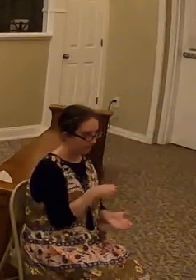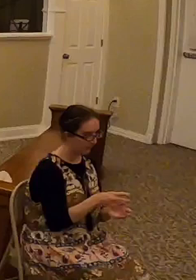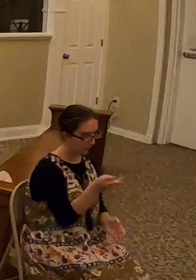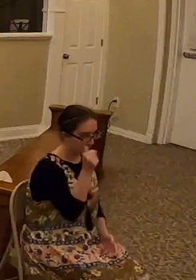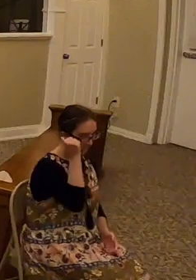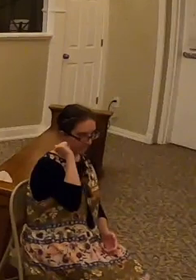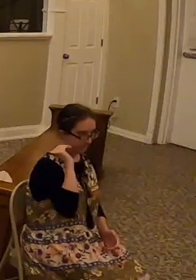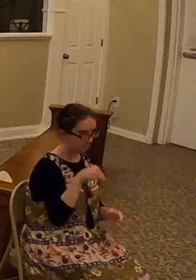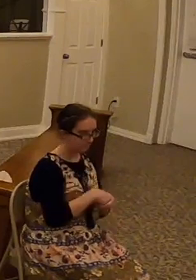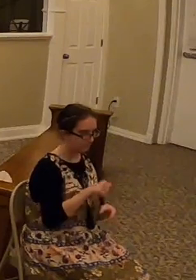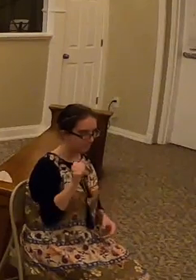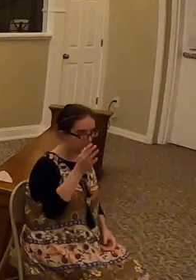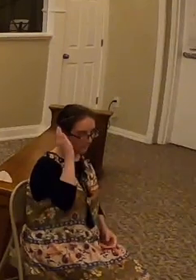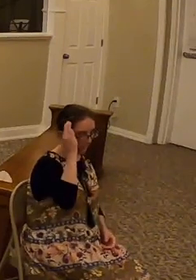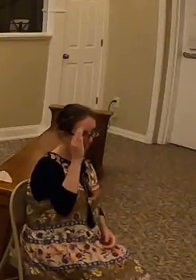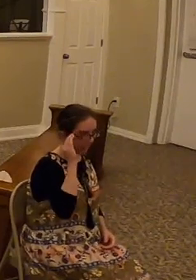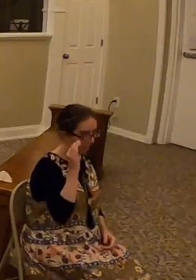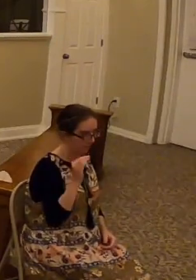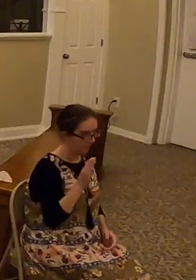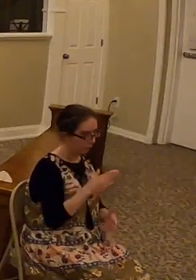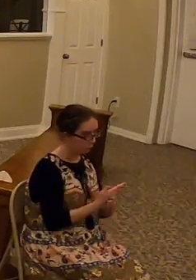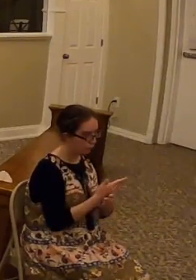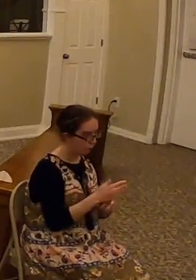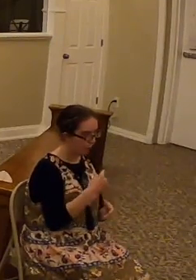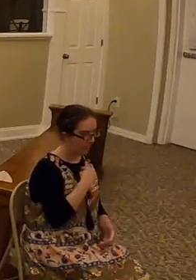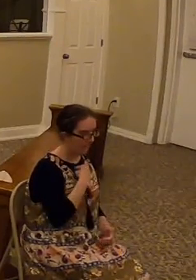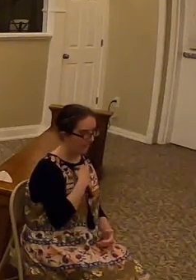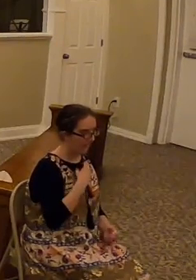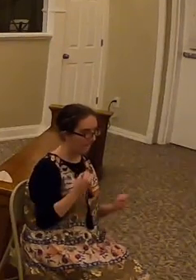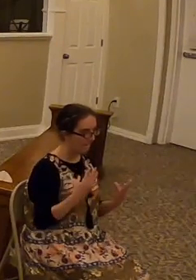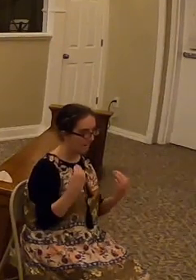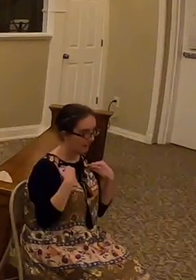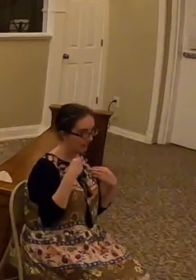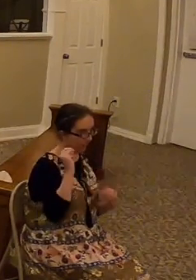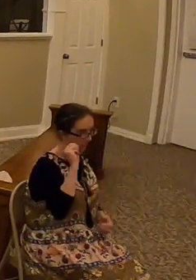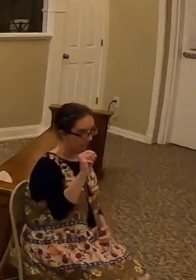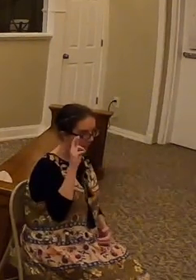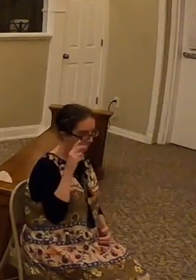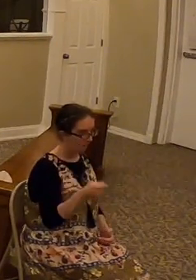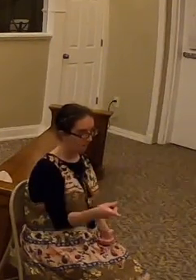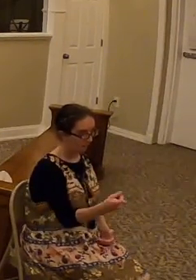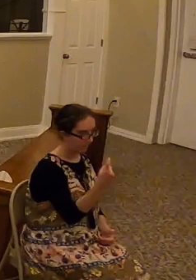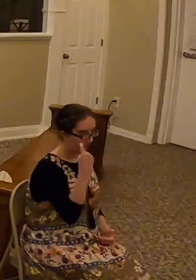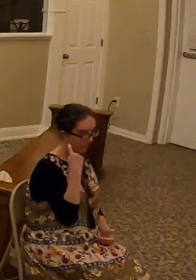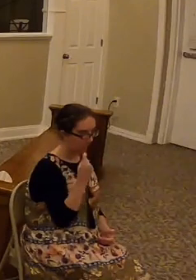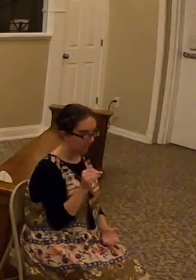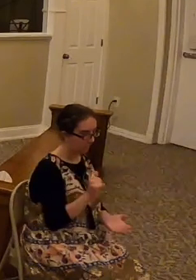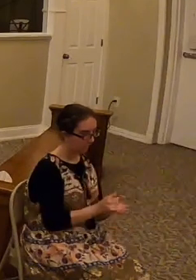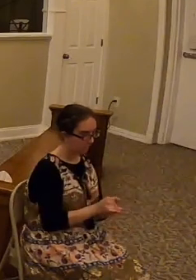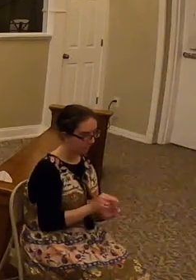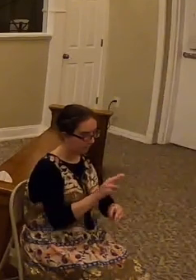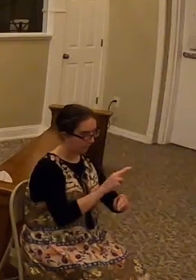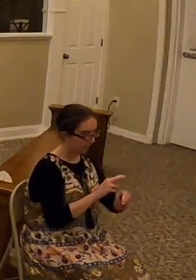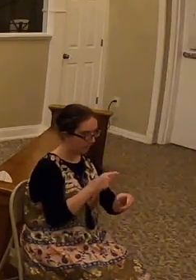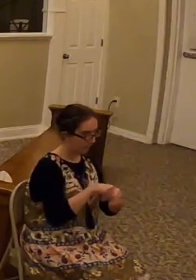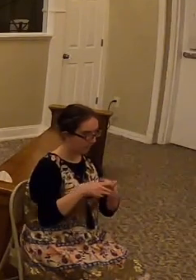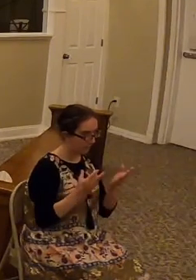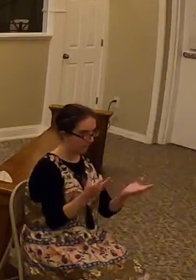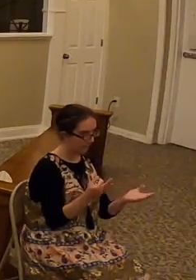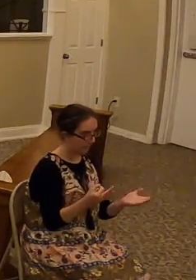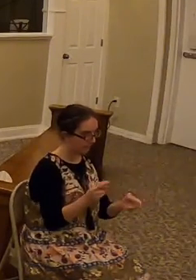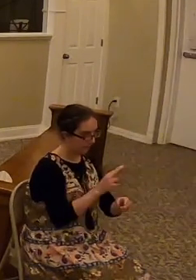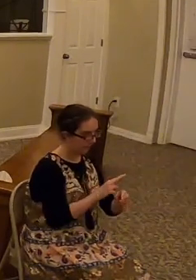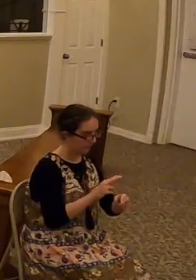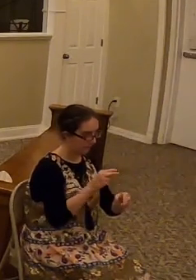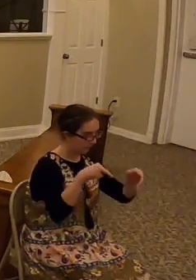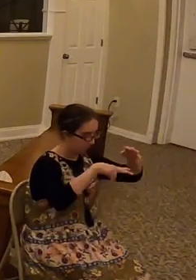while back in a message. That it bothers me because a lot of young ministers are coming up that are used in the gifts, that are